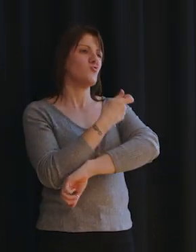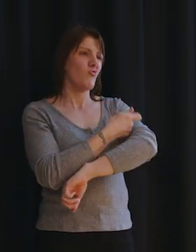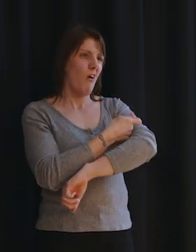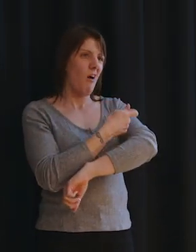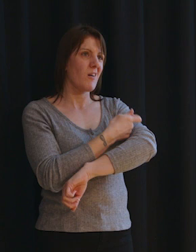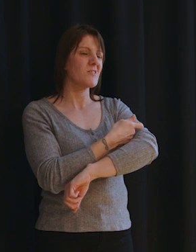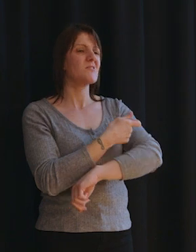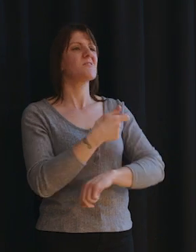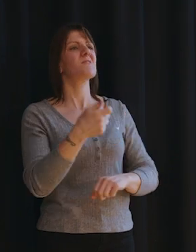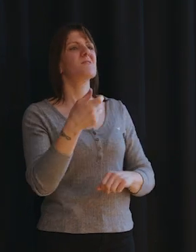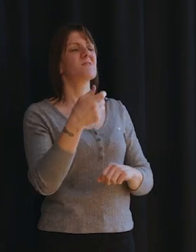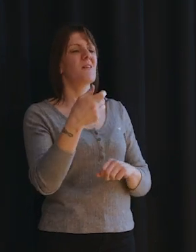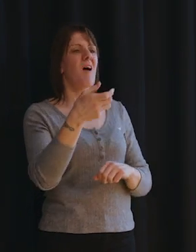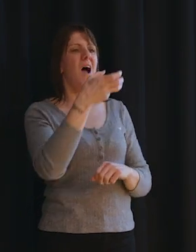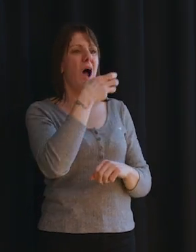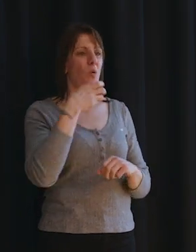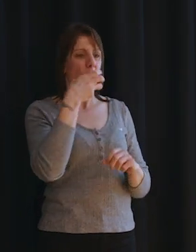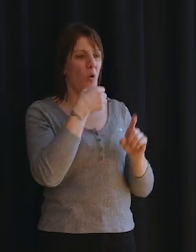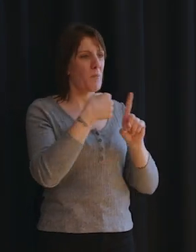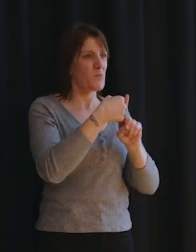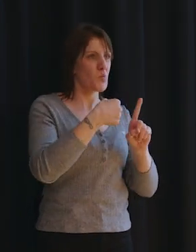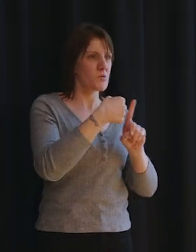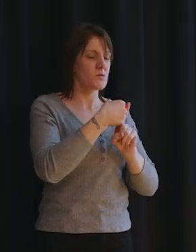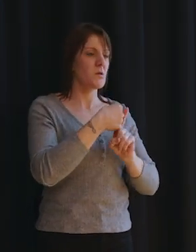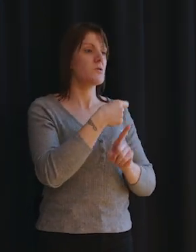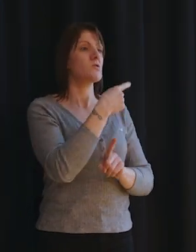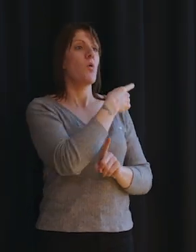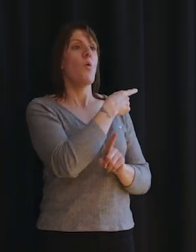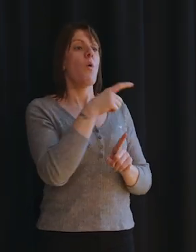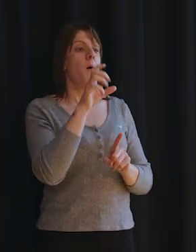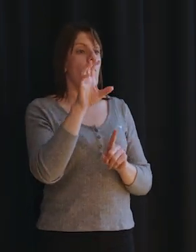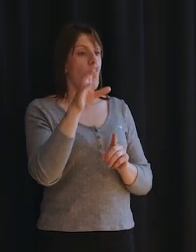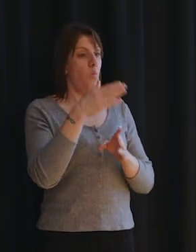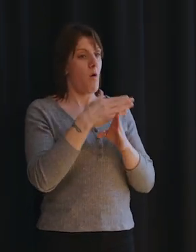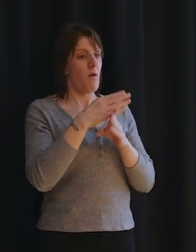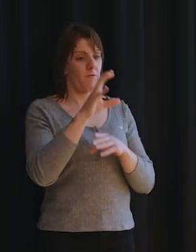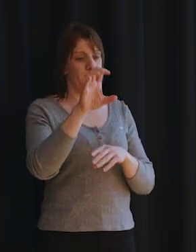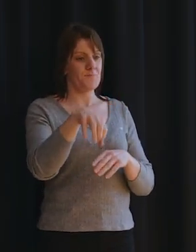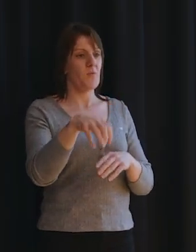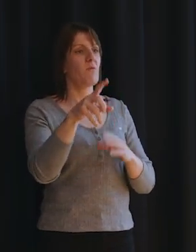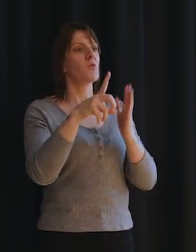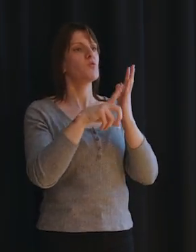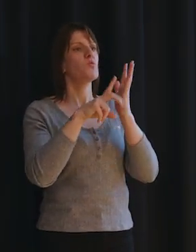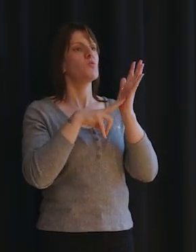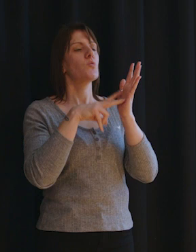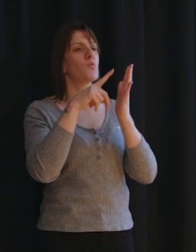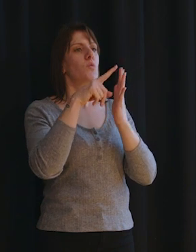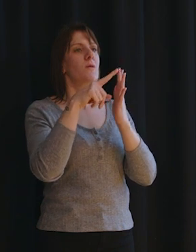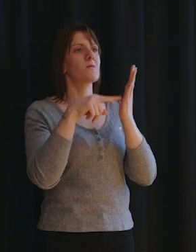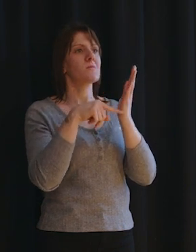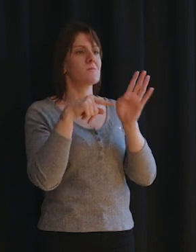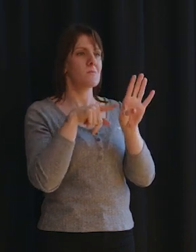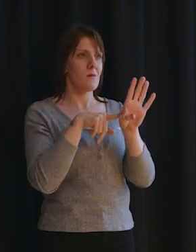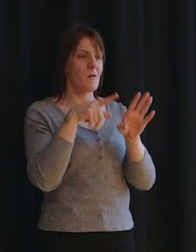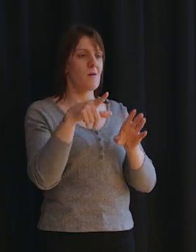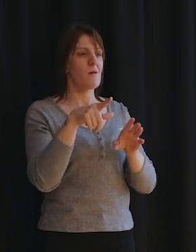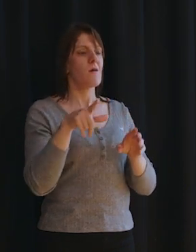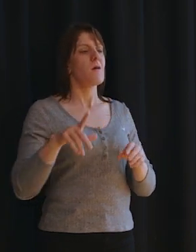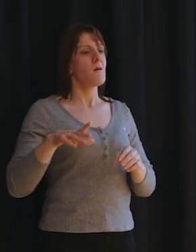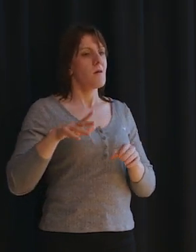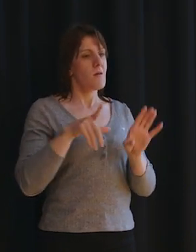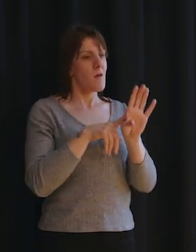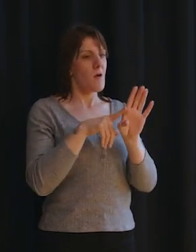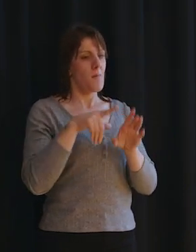Now, I work for the part of the organisation called Unity, which is the Young People Service. So within that service, we really